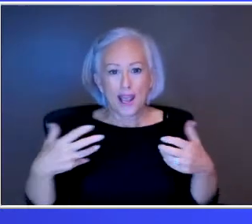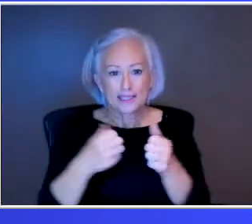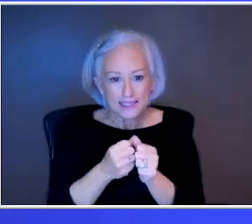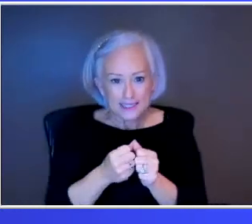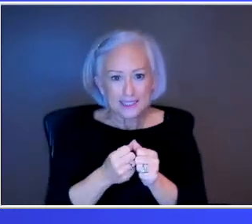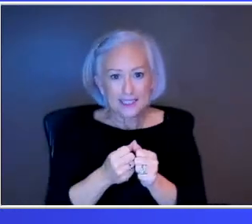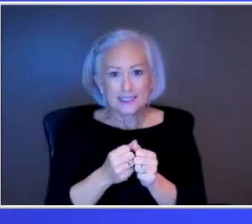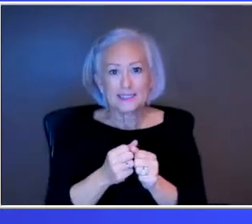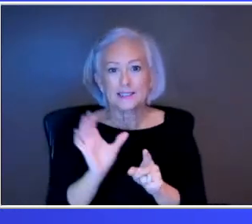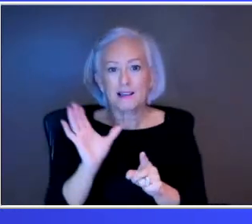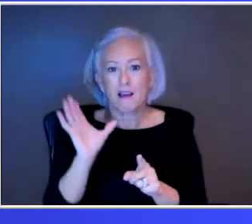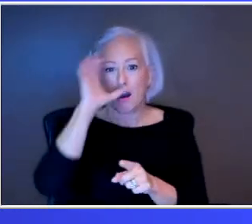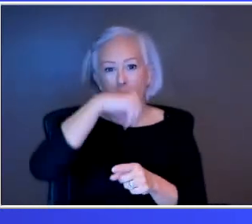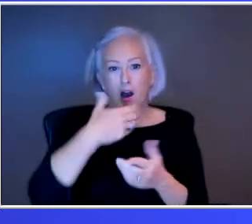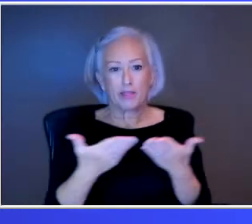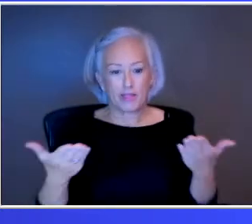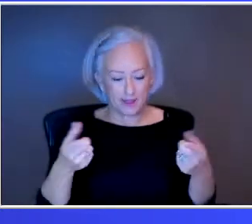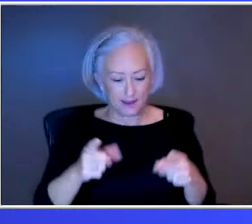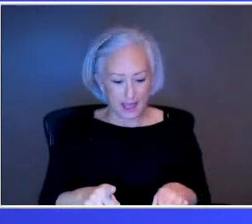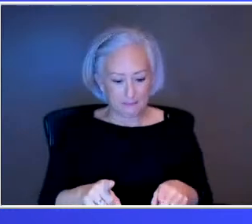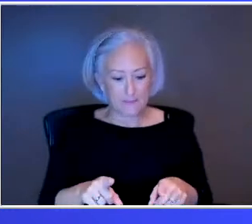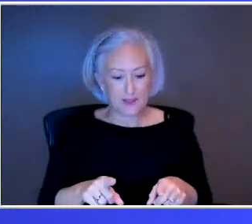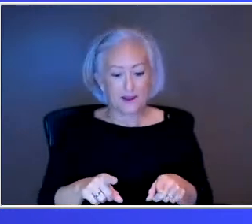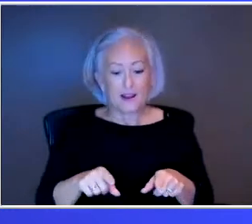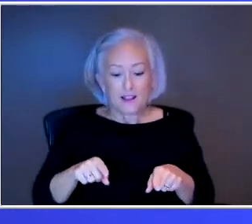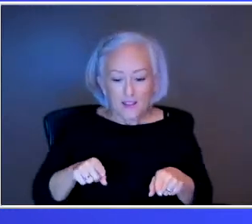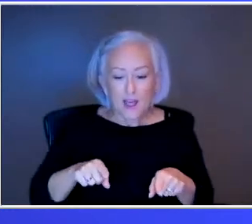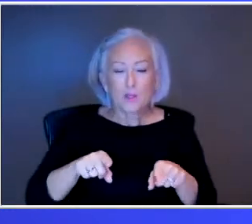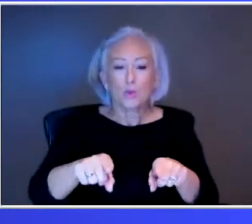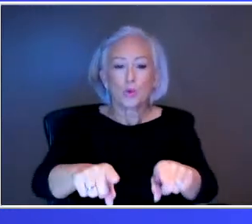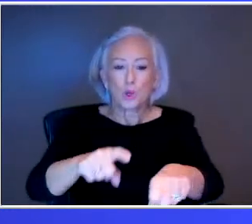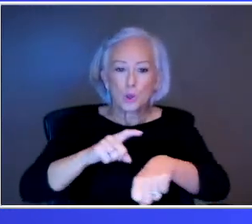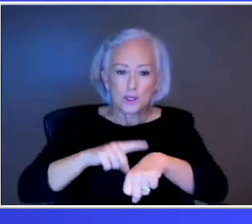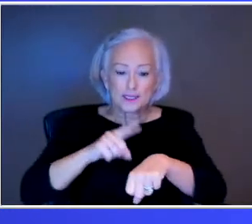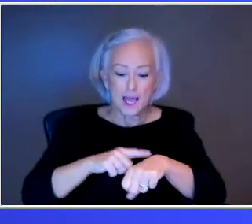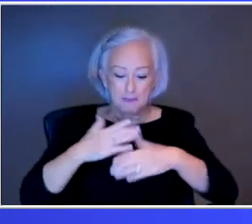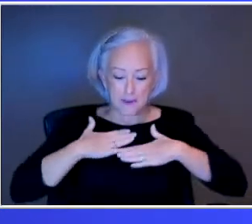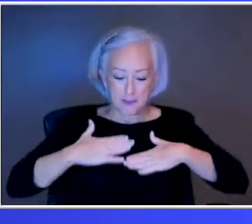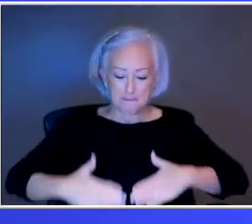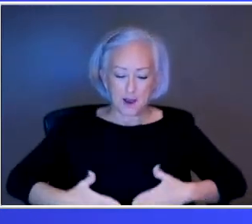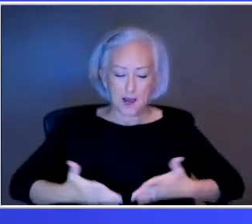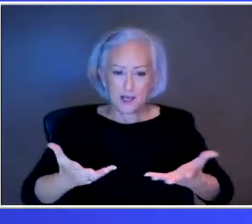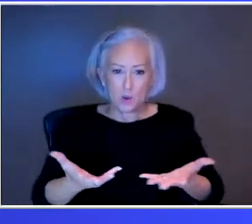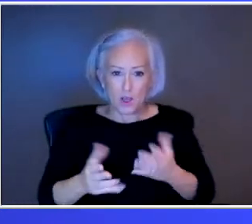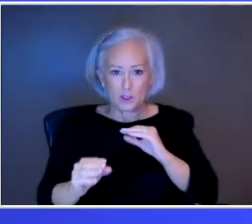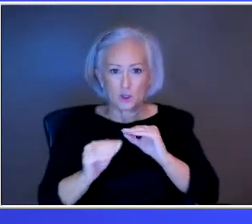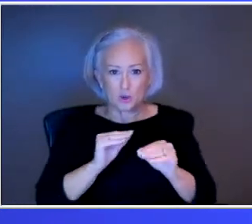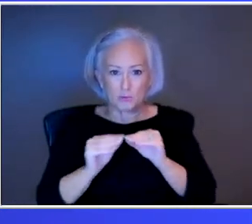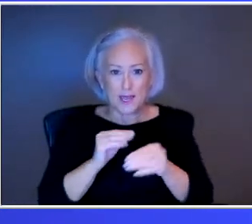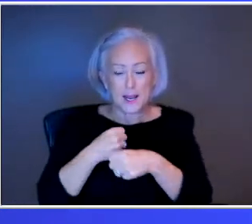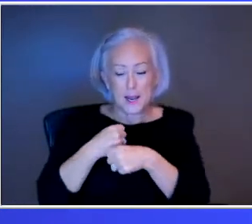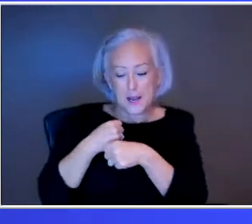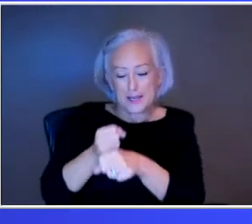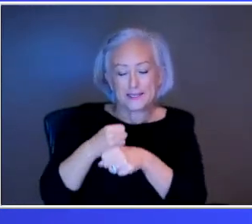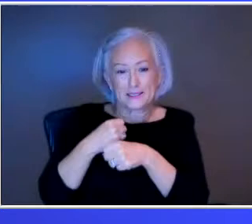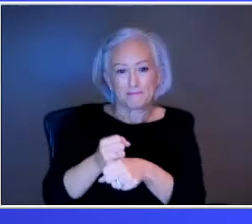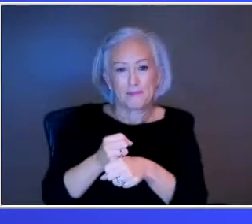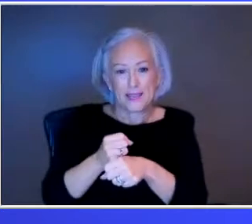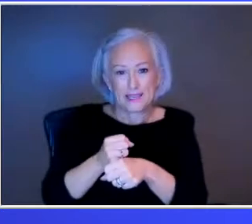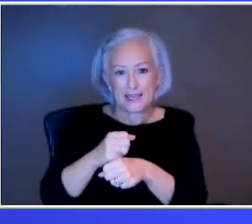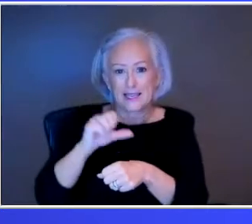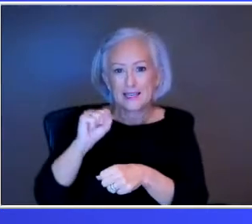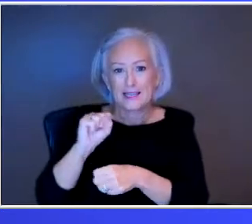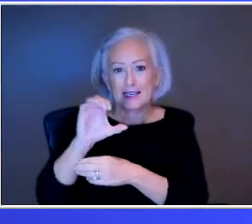injury that over time, as the body's trying to repair it, it's in a way making an internal scab. And it's the scab itself that can break off of the blood